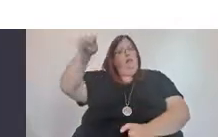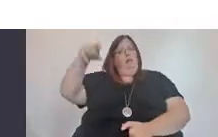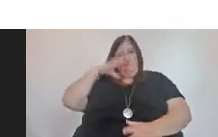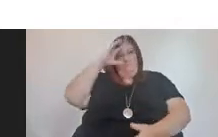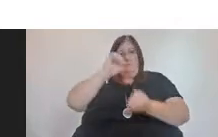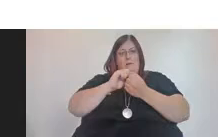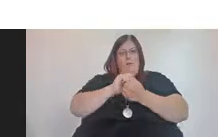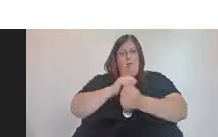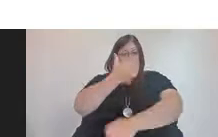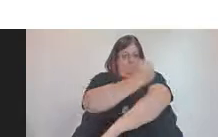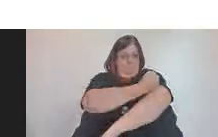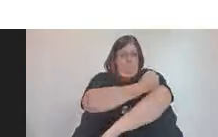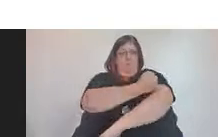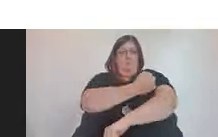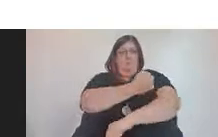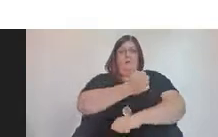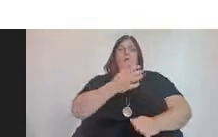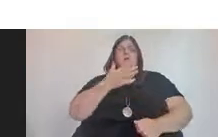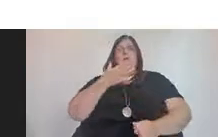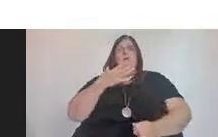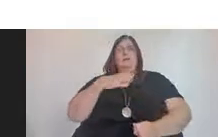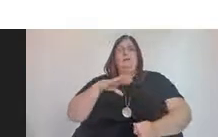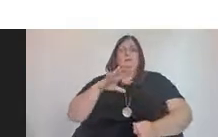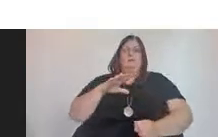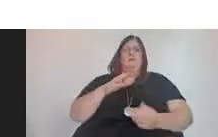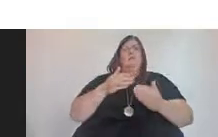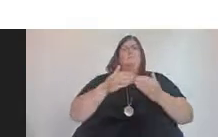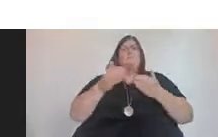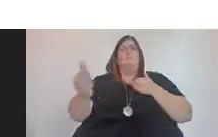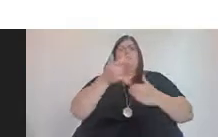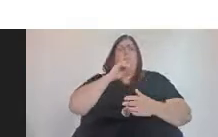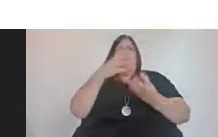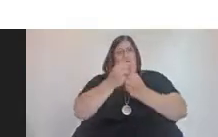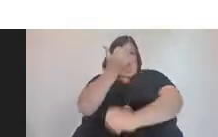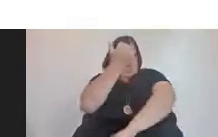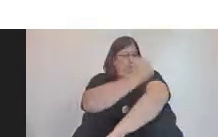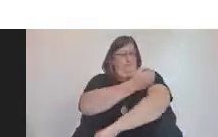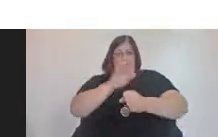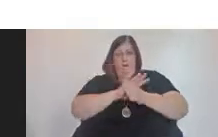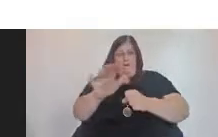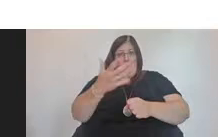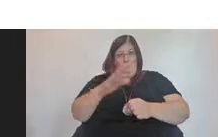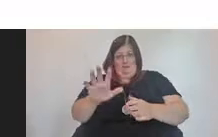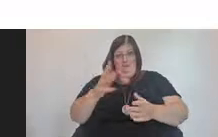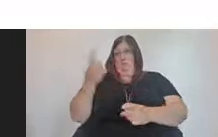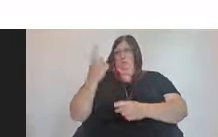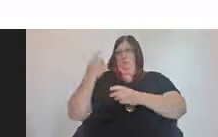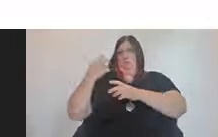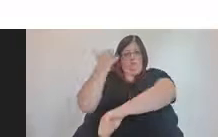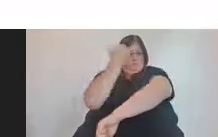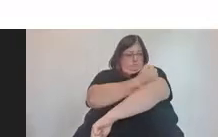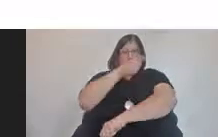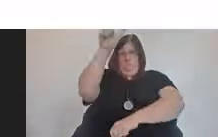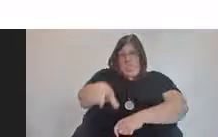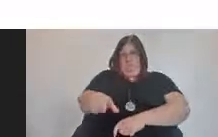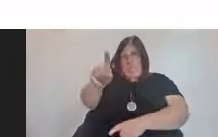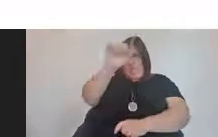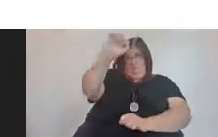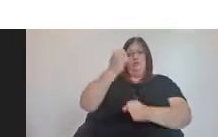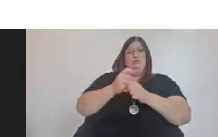nearly 3/4 of all jabs have been delivered by GPs working in primary care networks in local